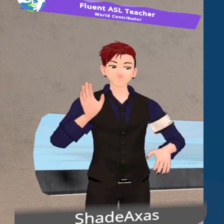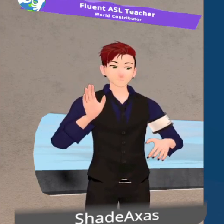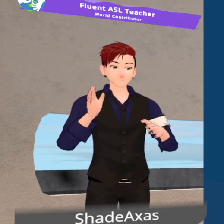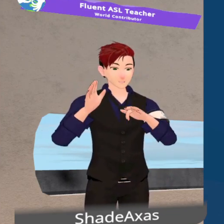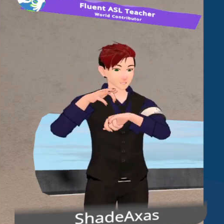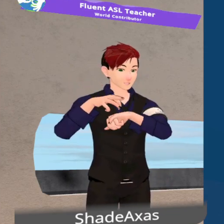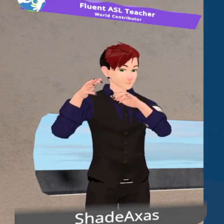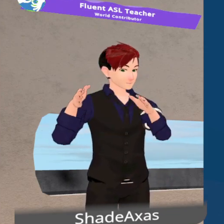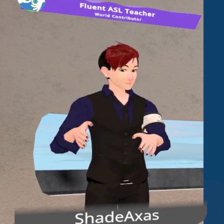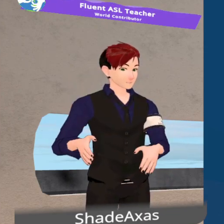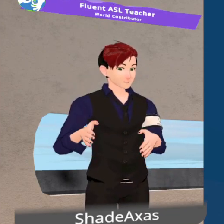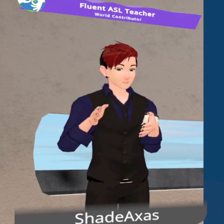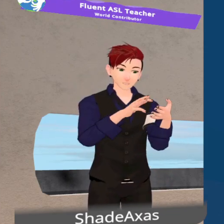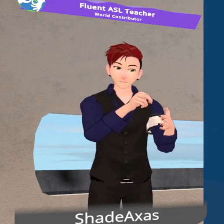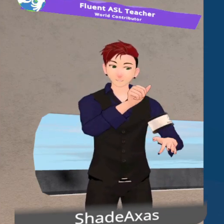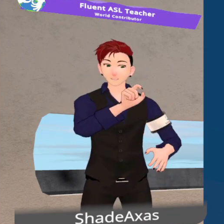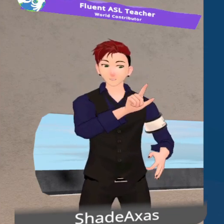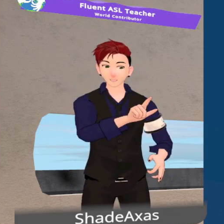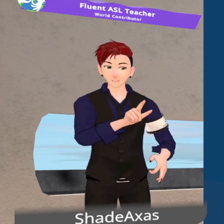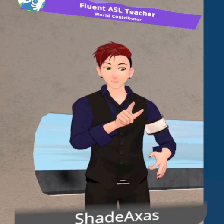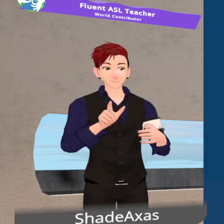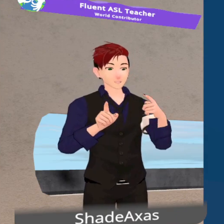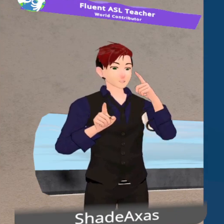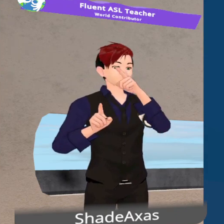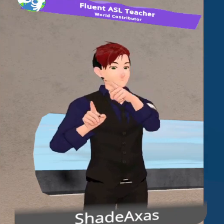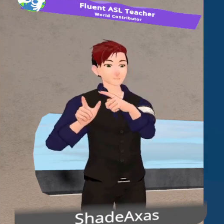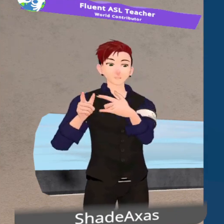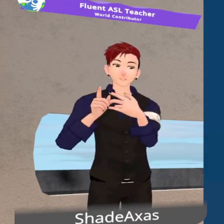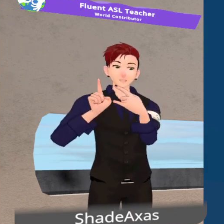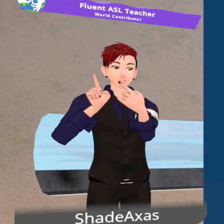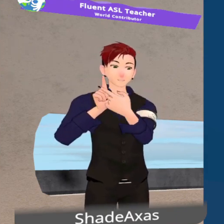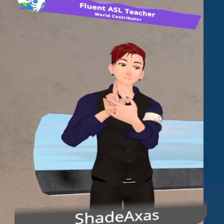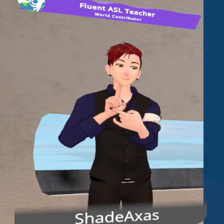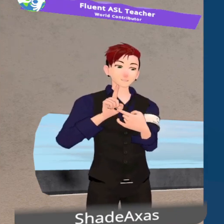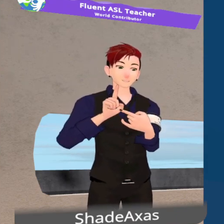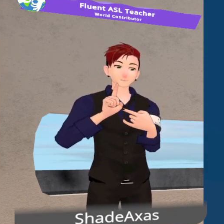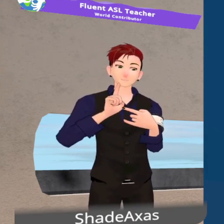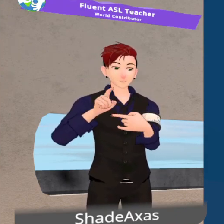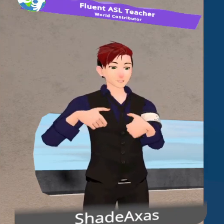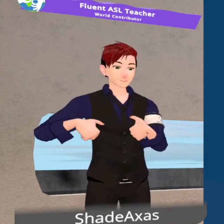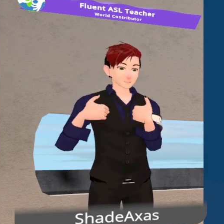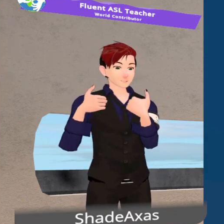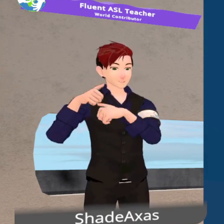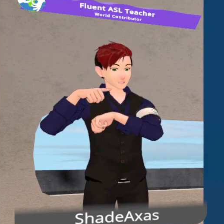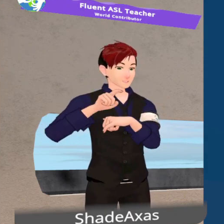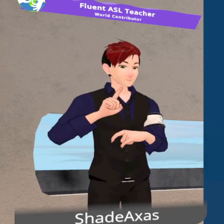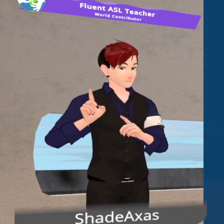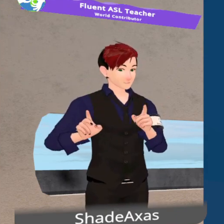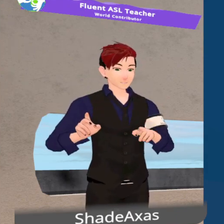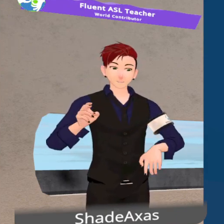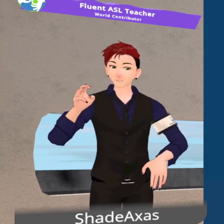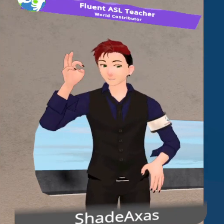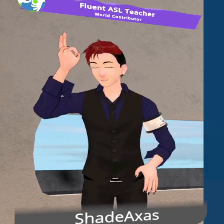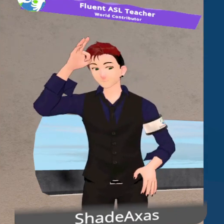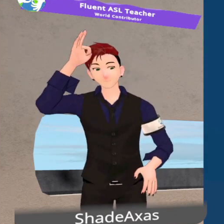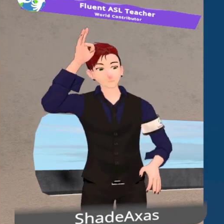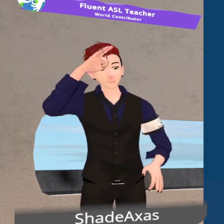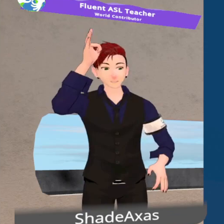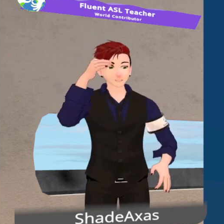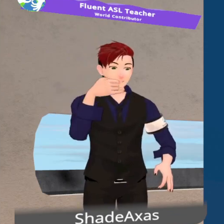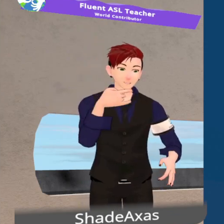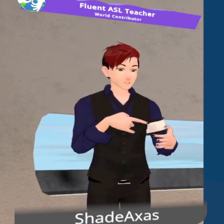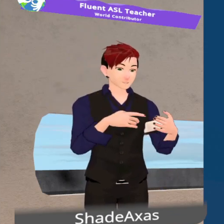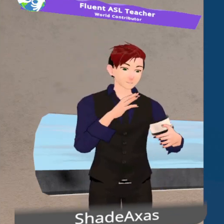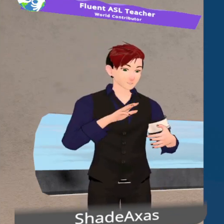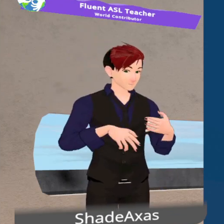you are a British person and you're learning ASL, you go out and meet like real life British deaf people, they're not